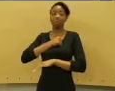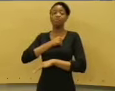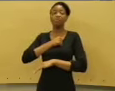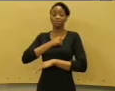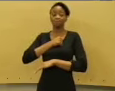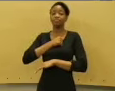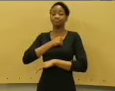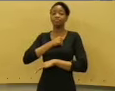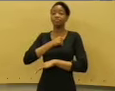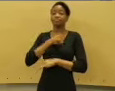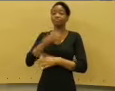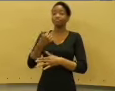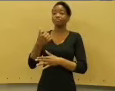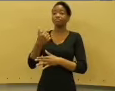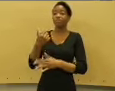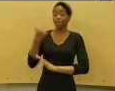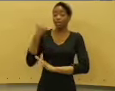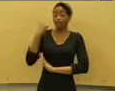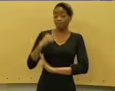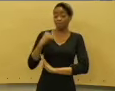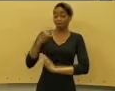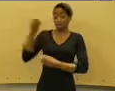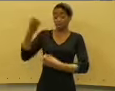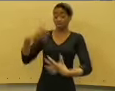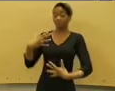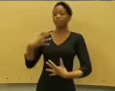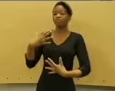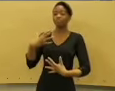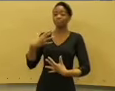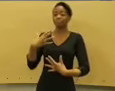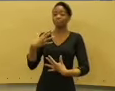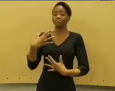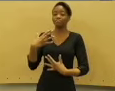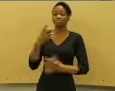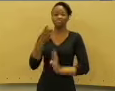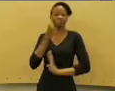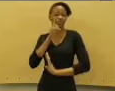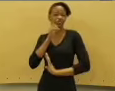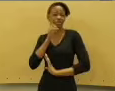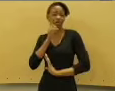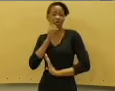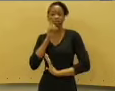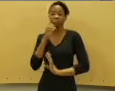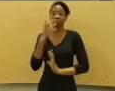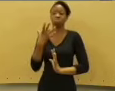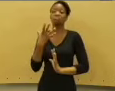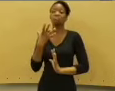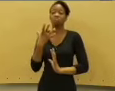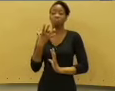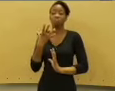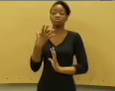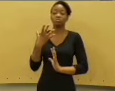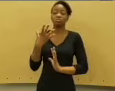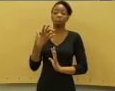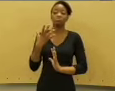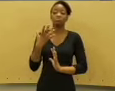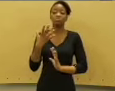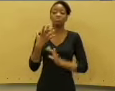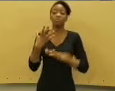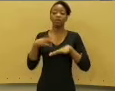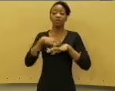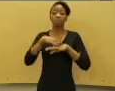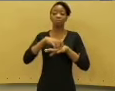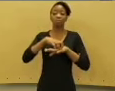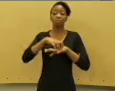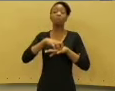you should try these and let me know how it works. Being that for them to suggest that for me was, I was